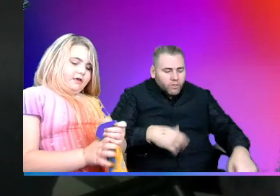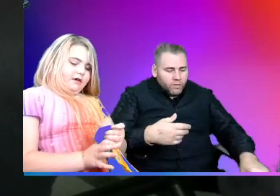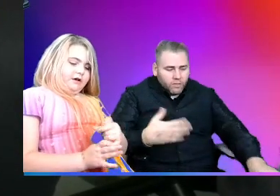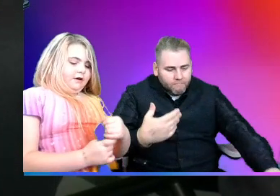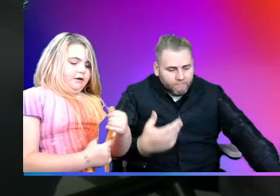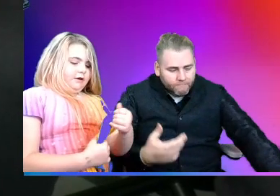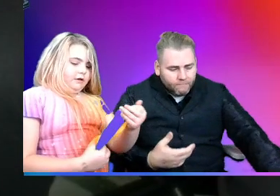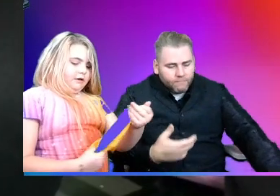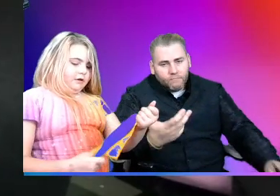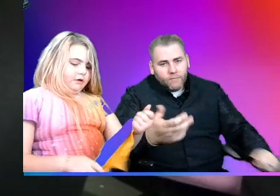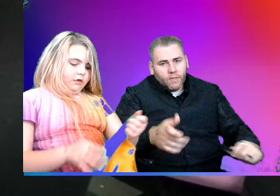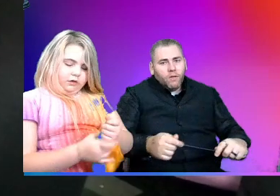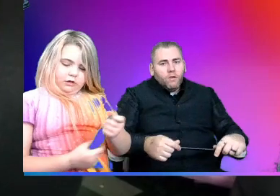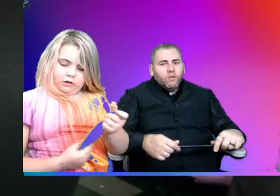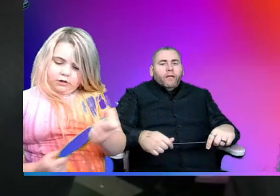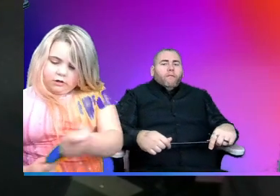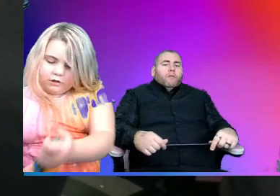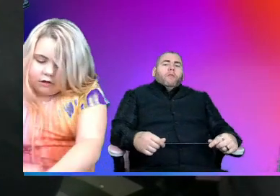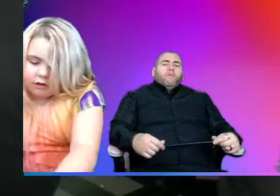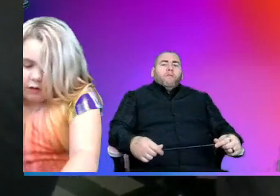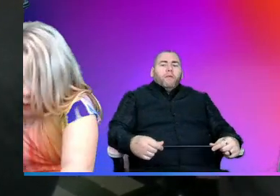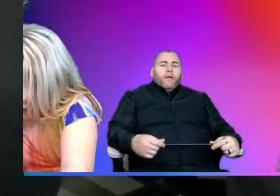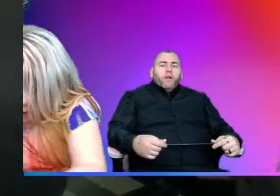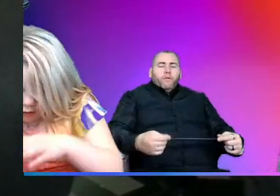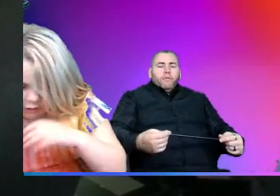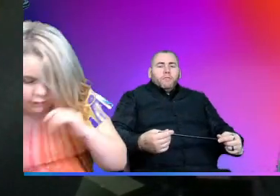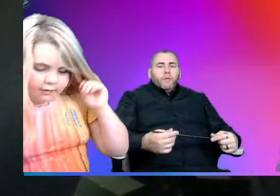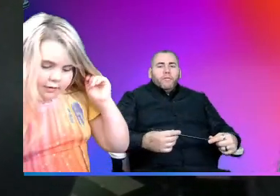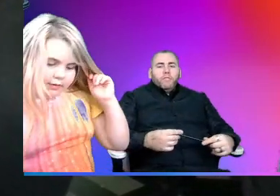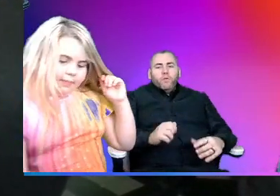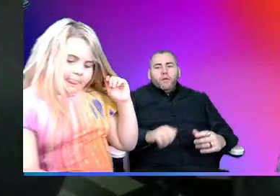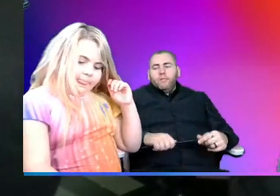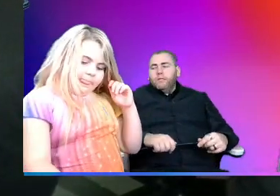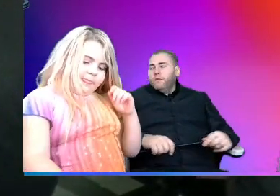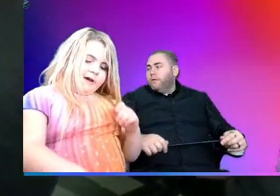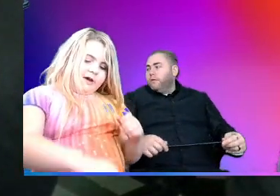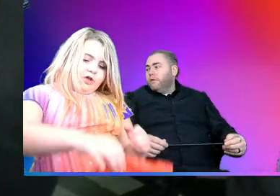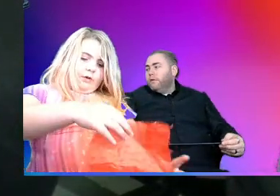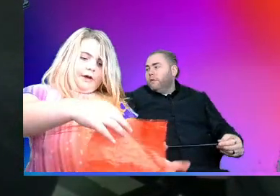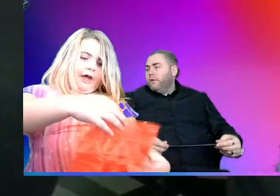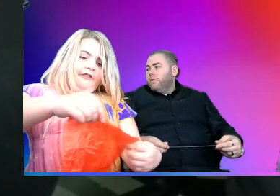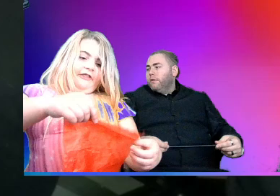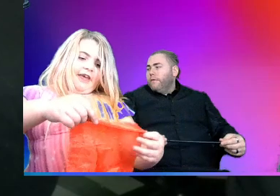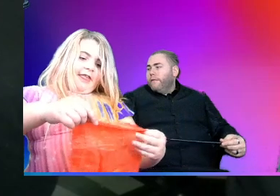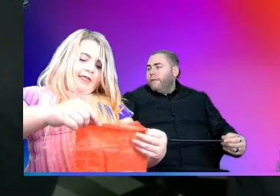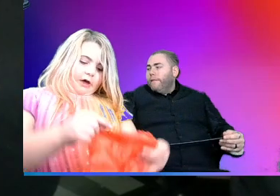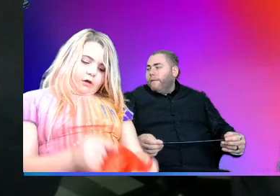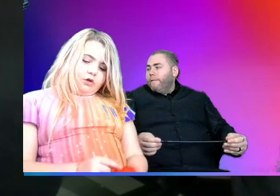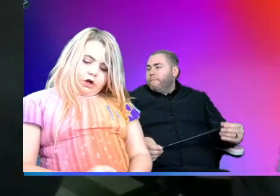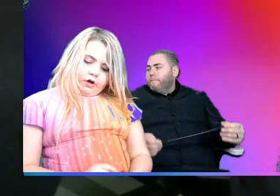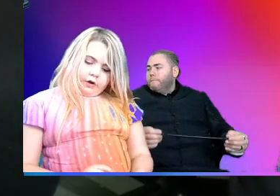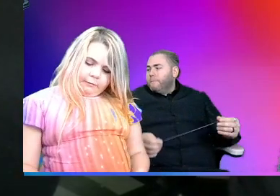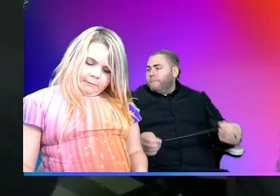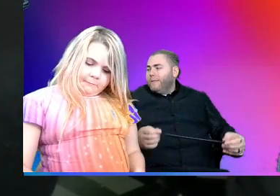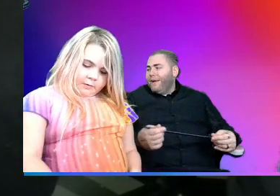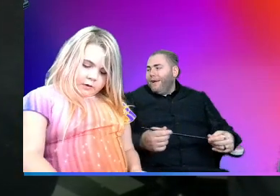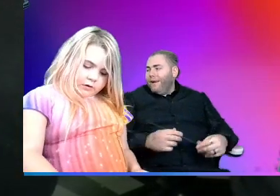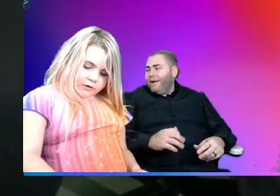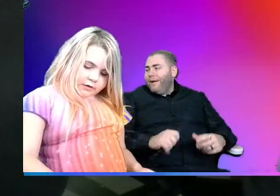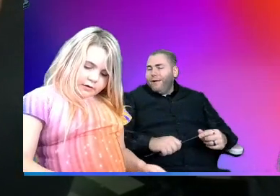So you just try to give a little bit of a flair and a spin to it. So I have this silk.